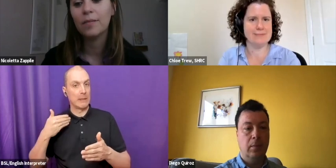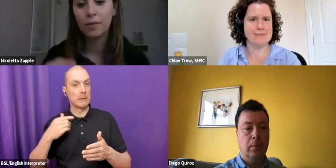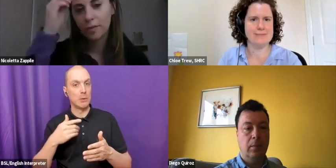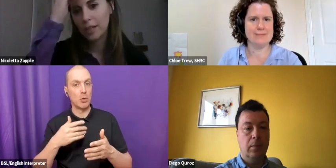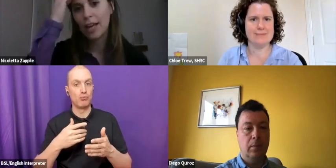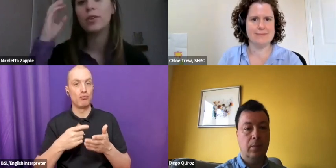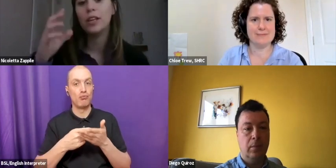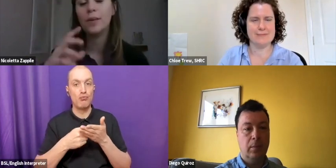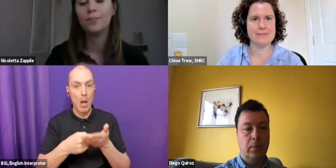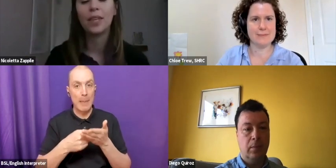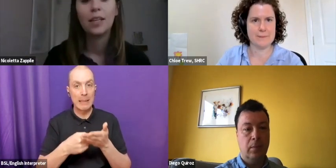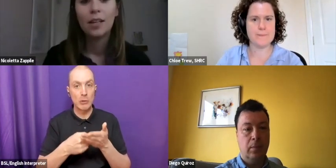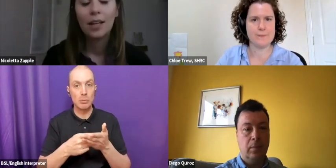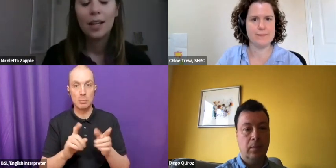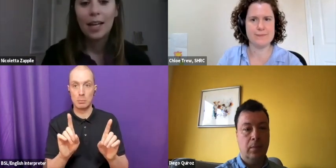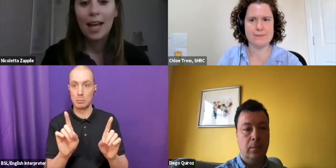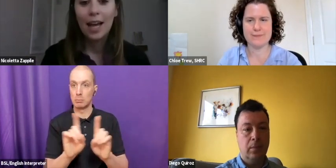We